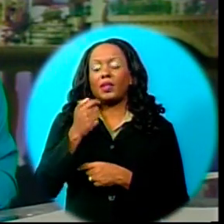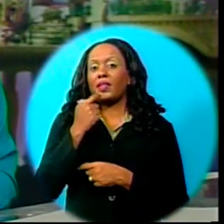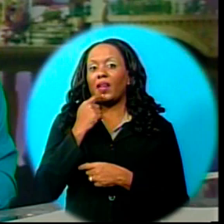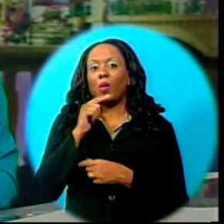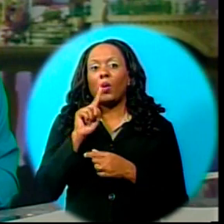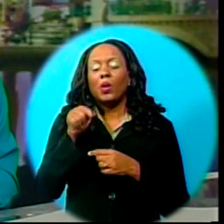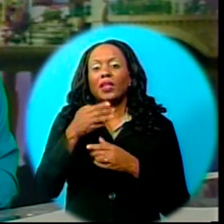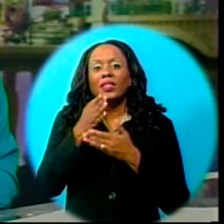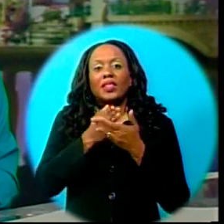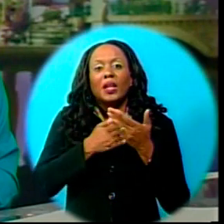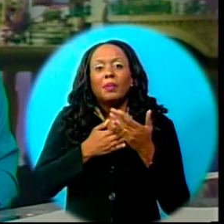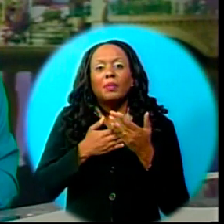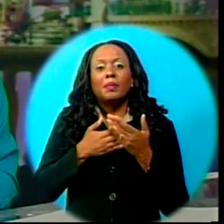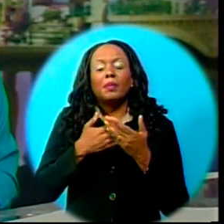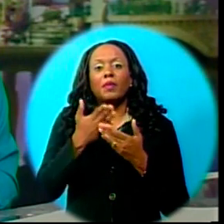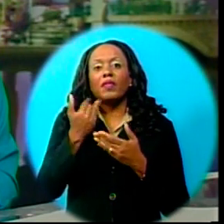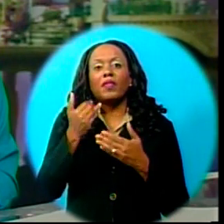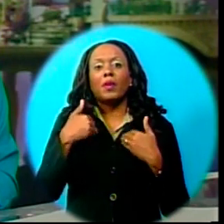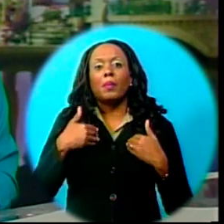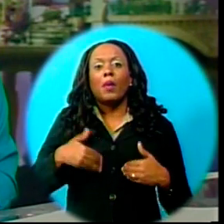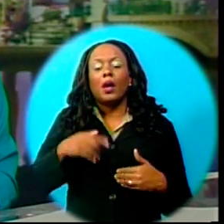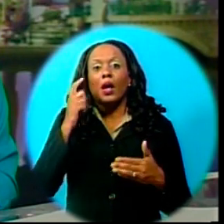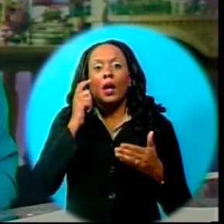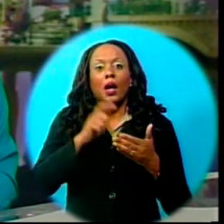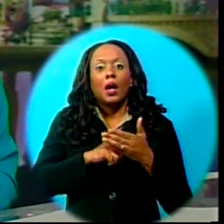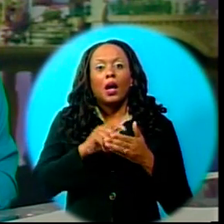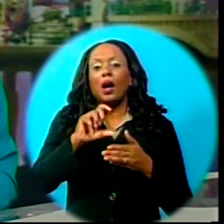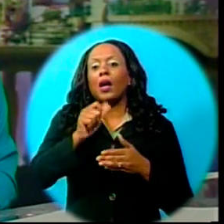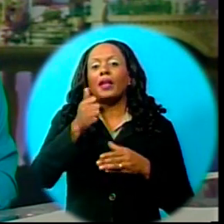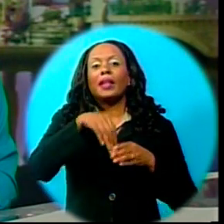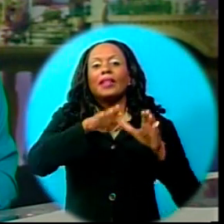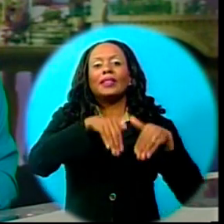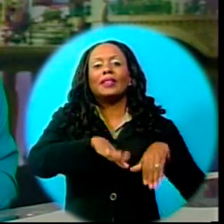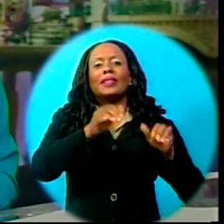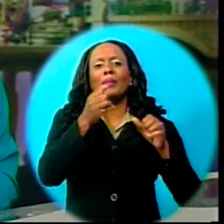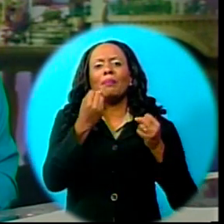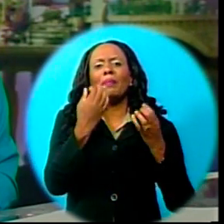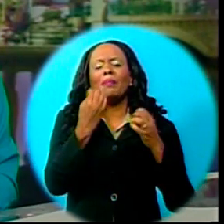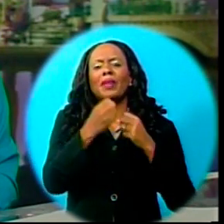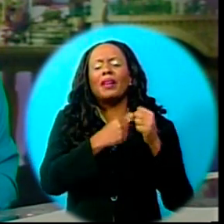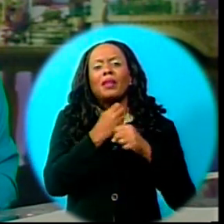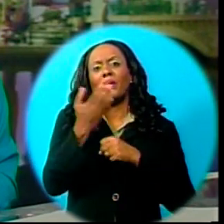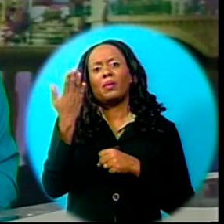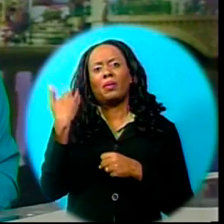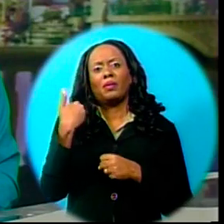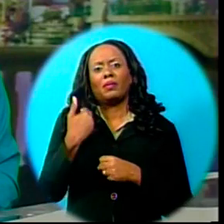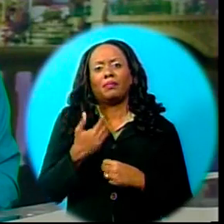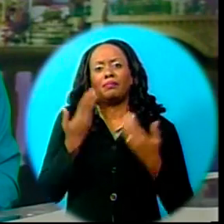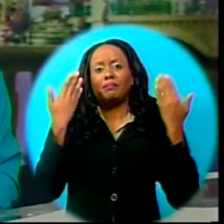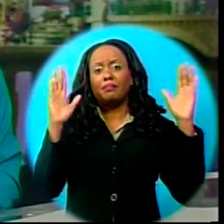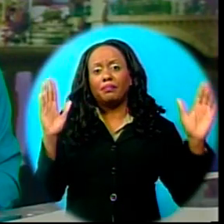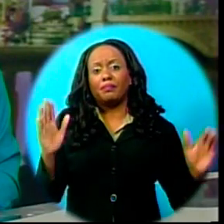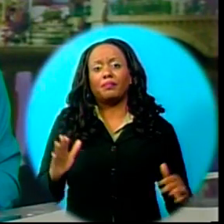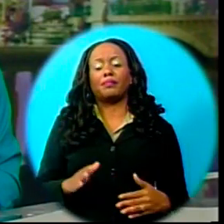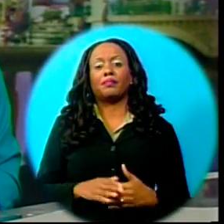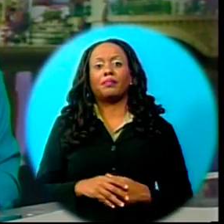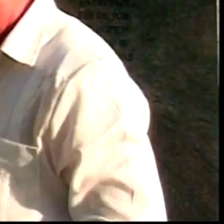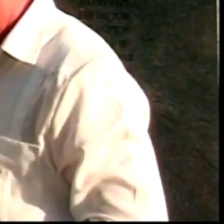were recovered and the others remained at sea. He says there are several unanswered questions.